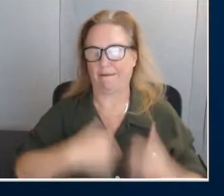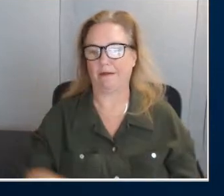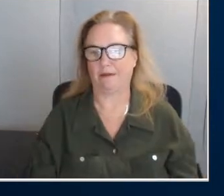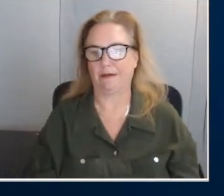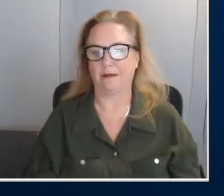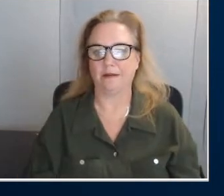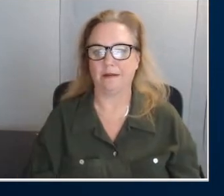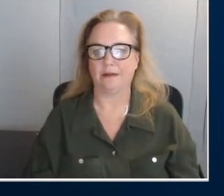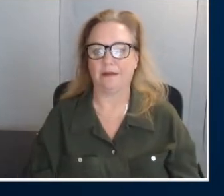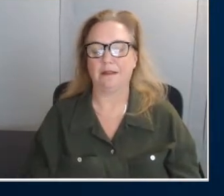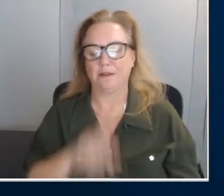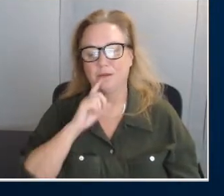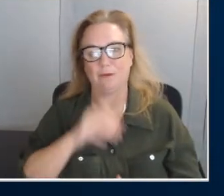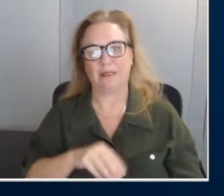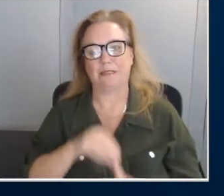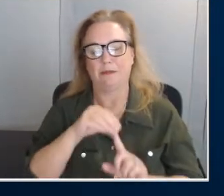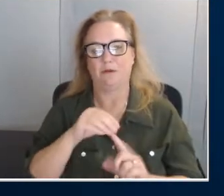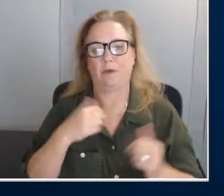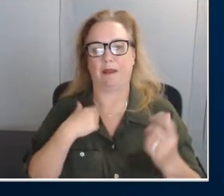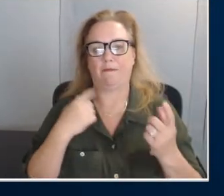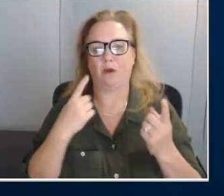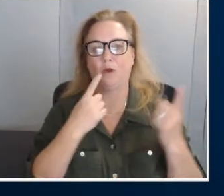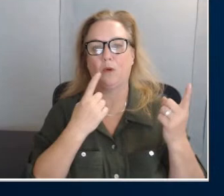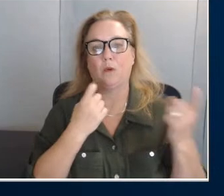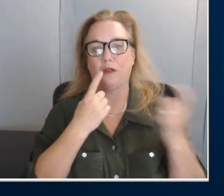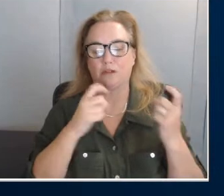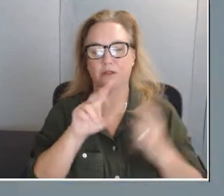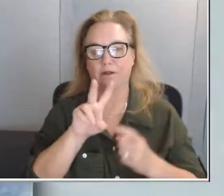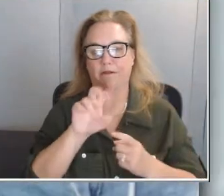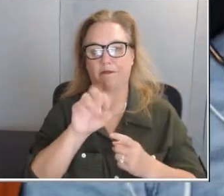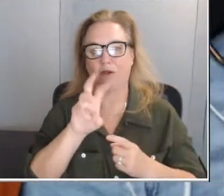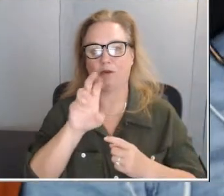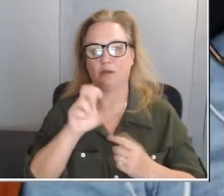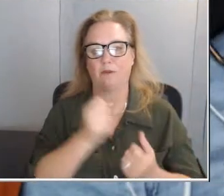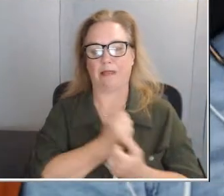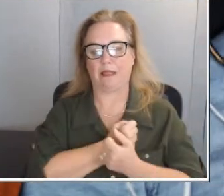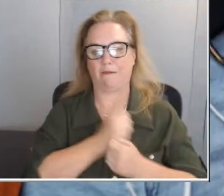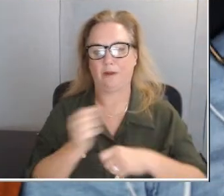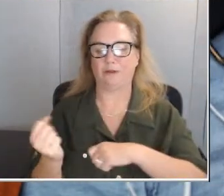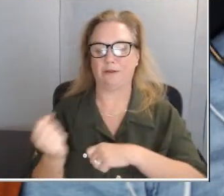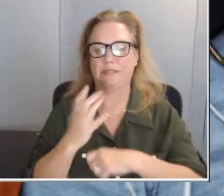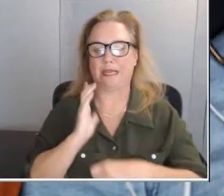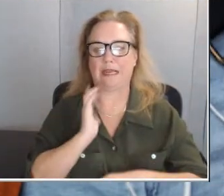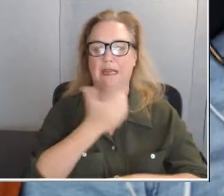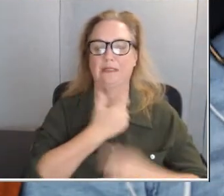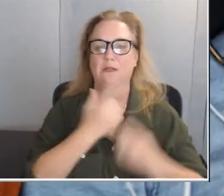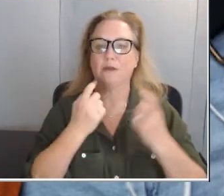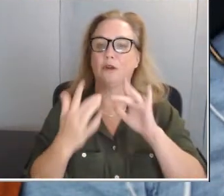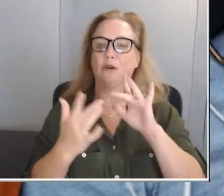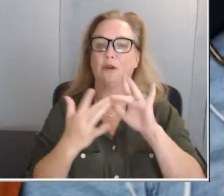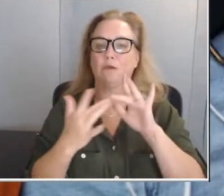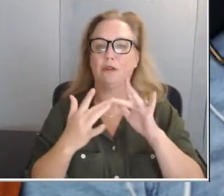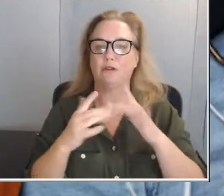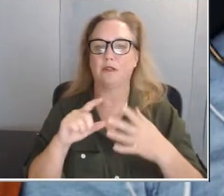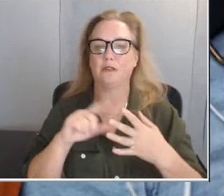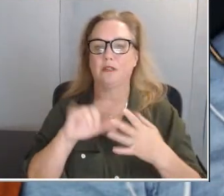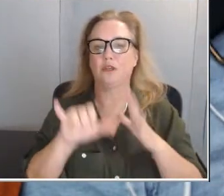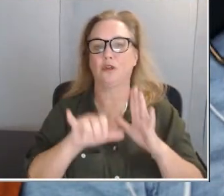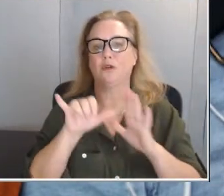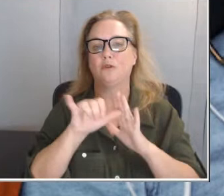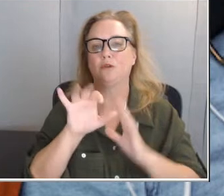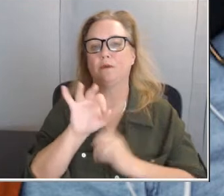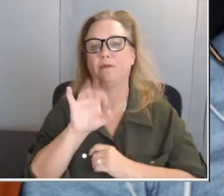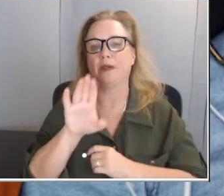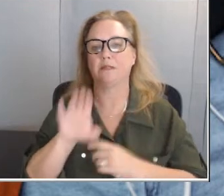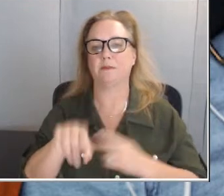pretty special, and we know we have questions from our viewers. We love when you send us your questions. Remember, you can reach us everywhere. We're on YouTube, Facebook, the X